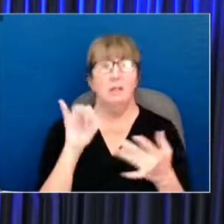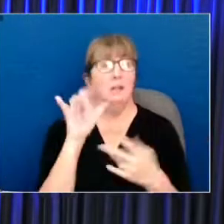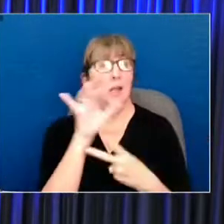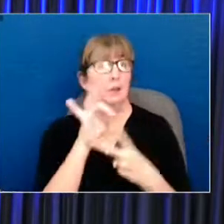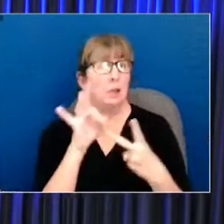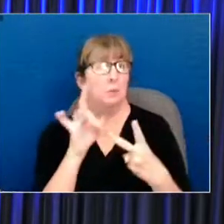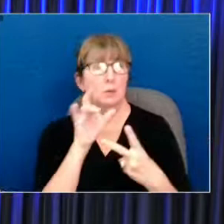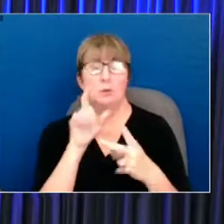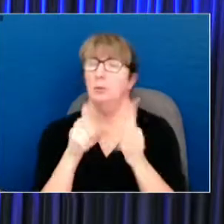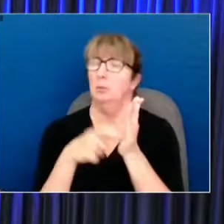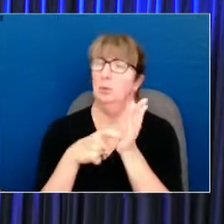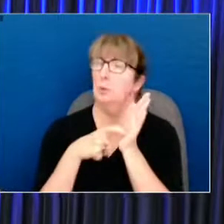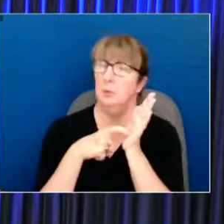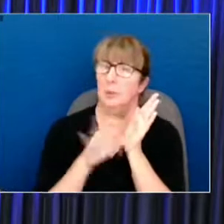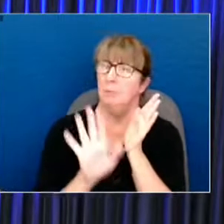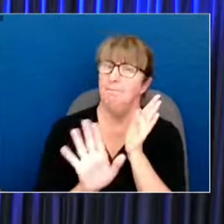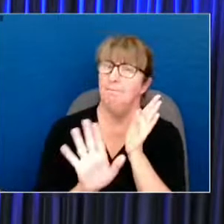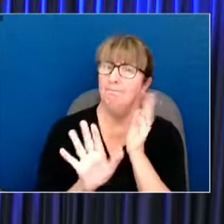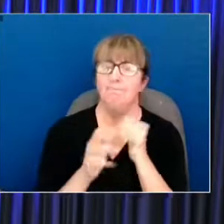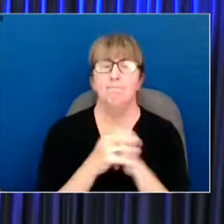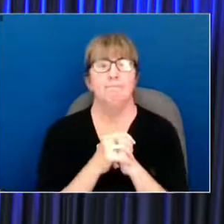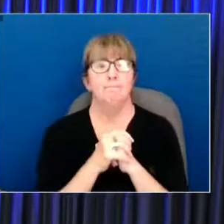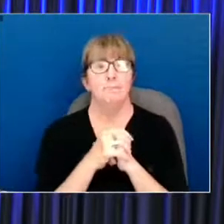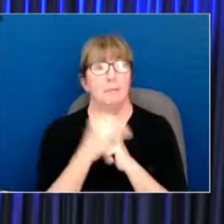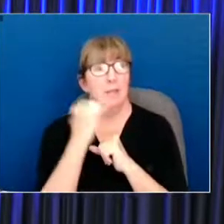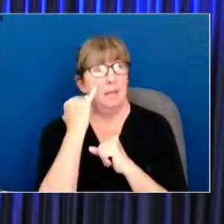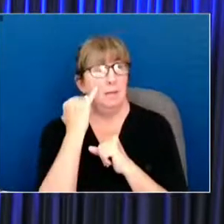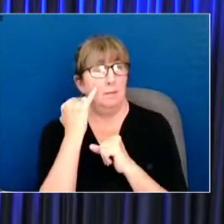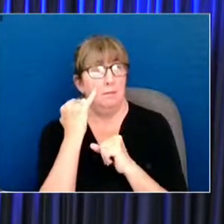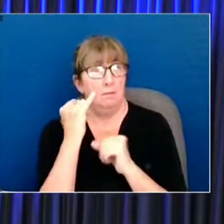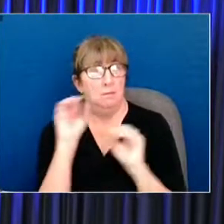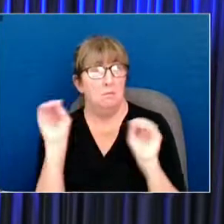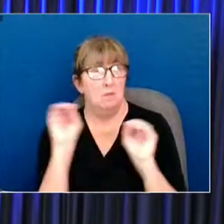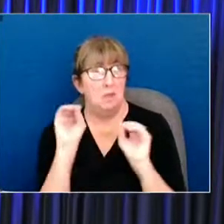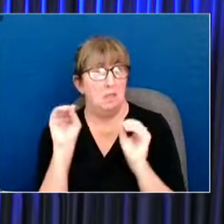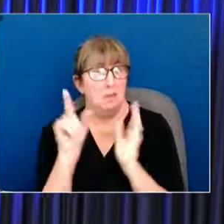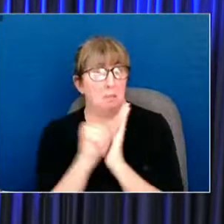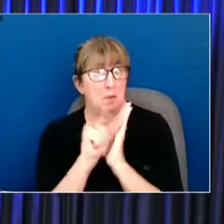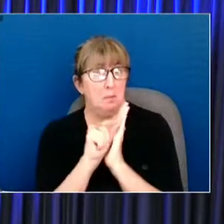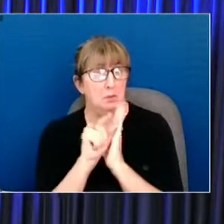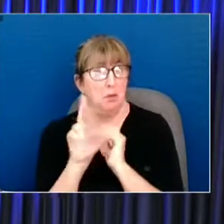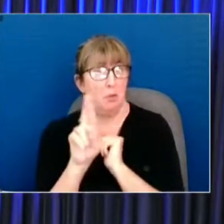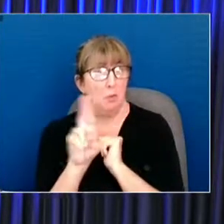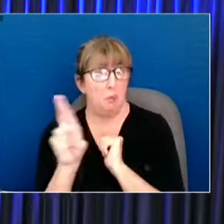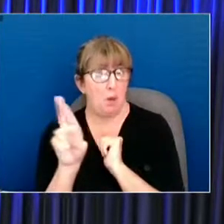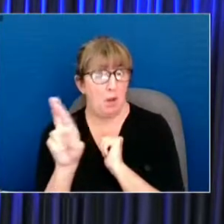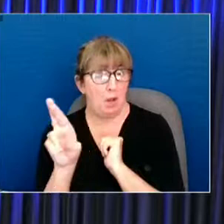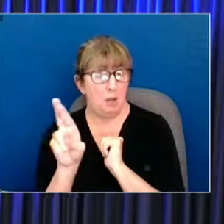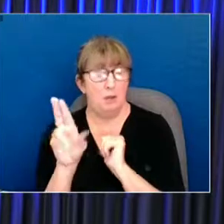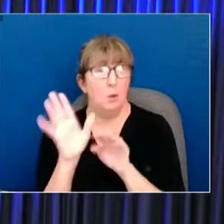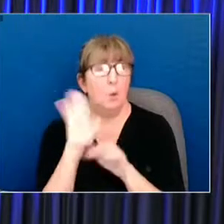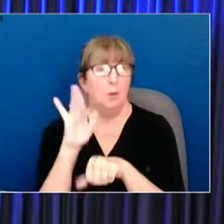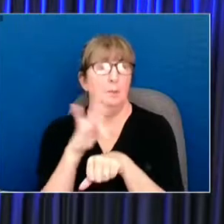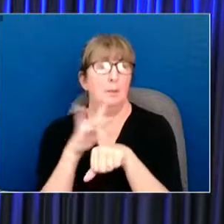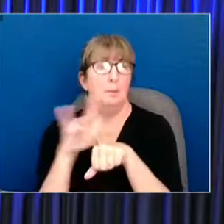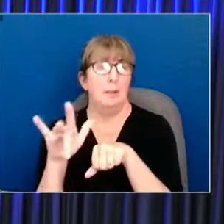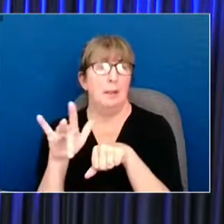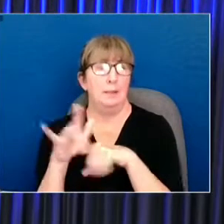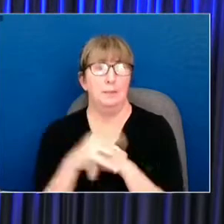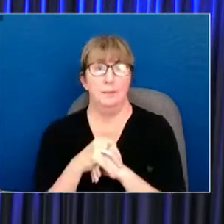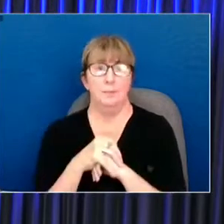required. If you do not publish anything on the right side, what will appear is just a blank page.